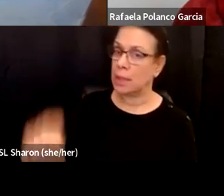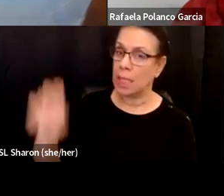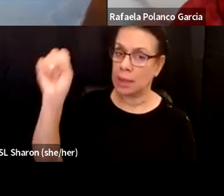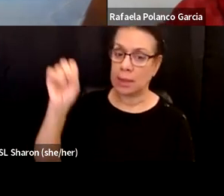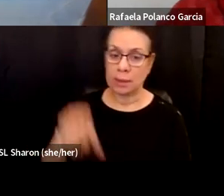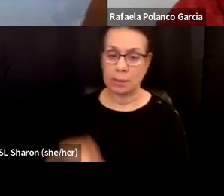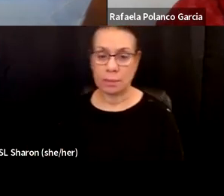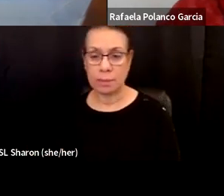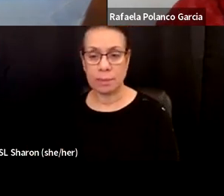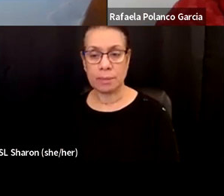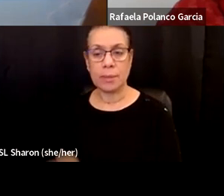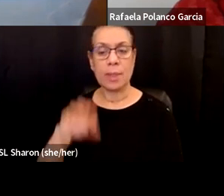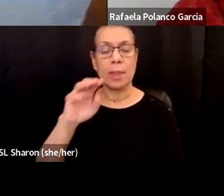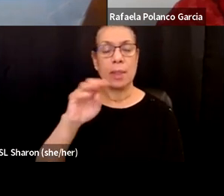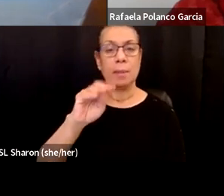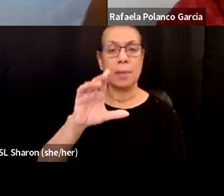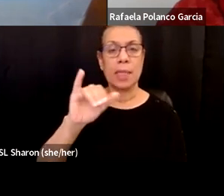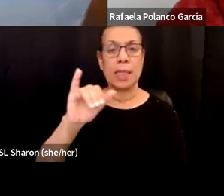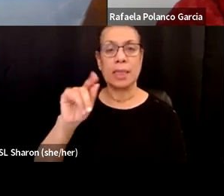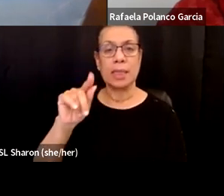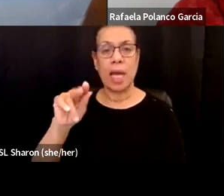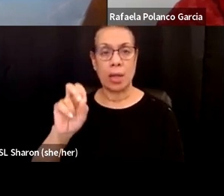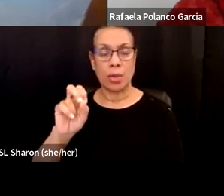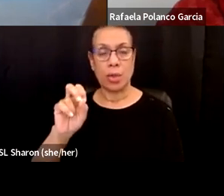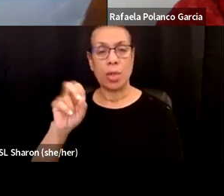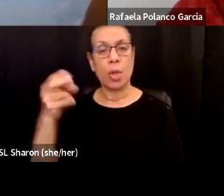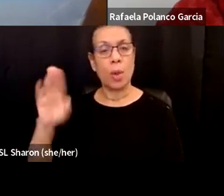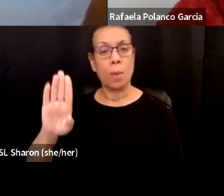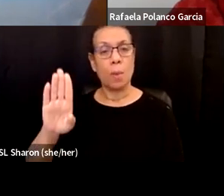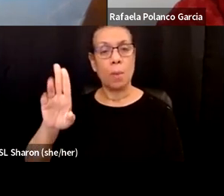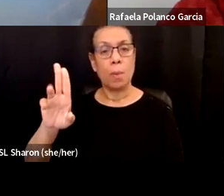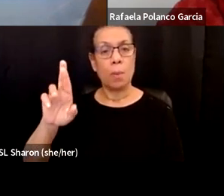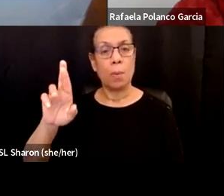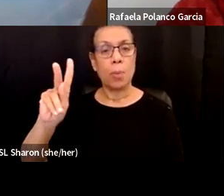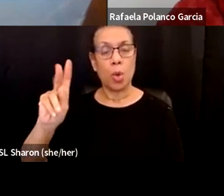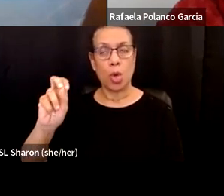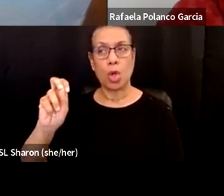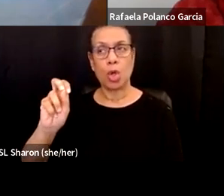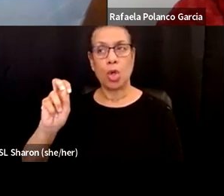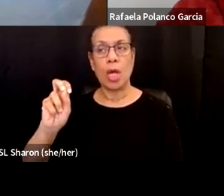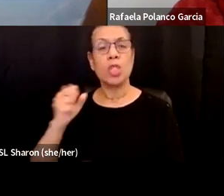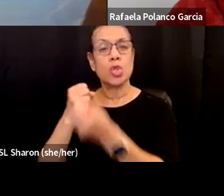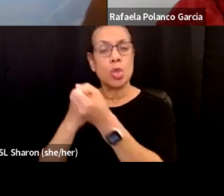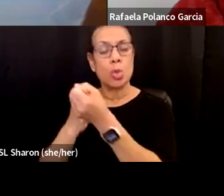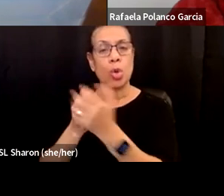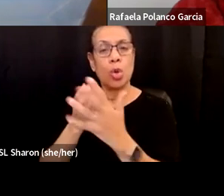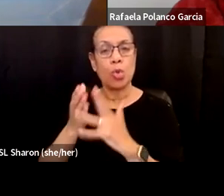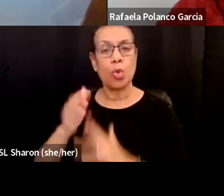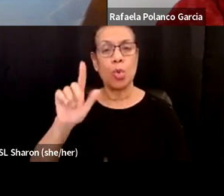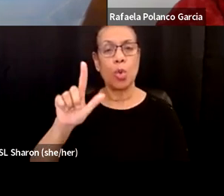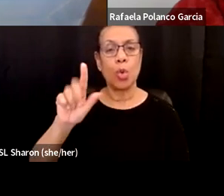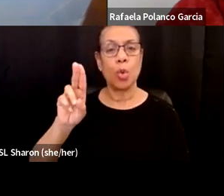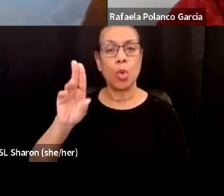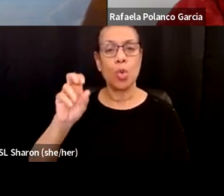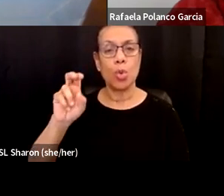one little caveat around the hub schools the burke was supported through the lubin foundation